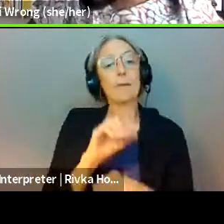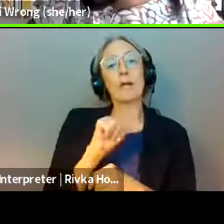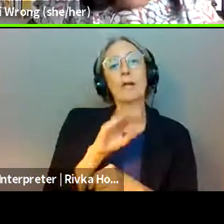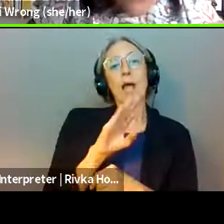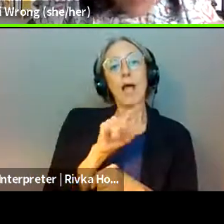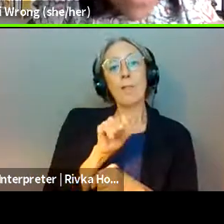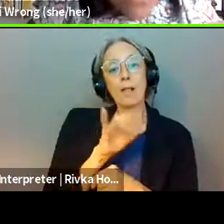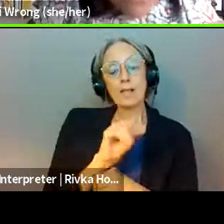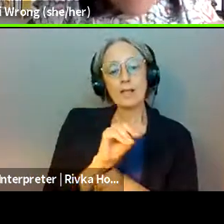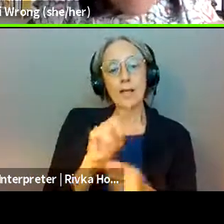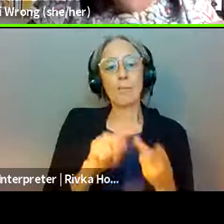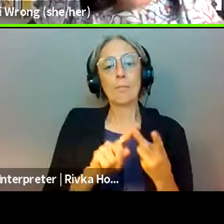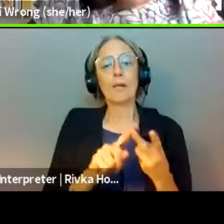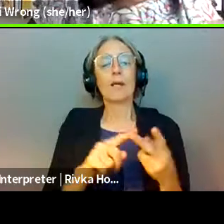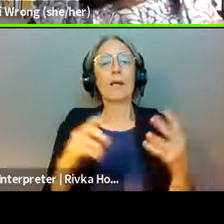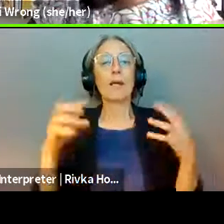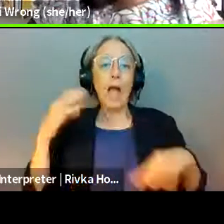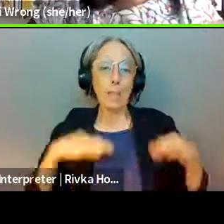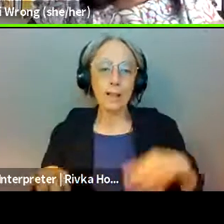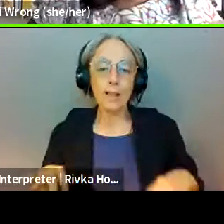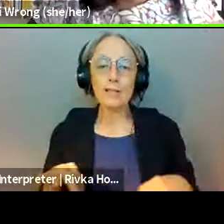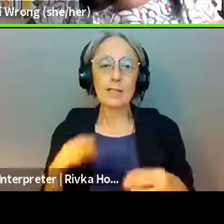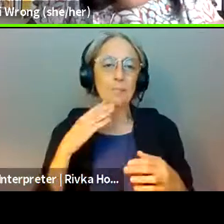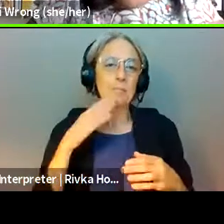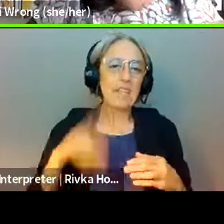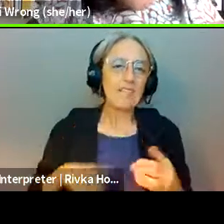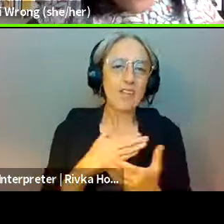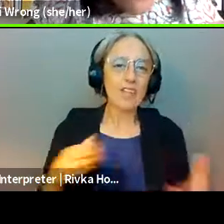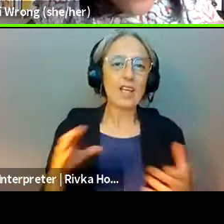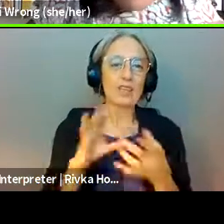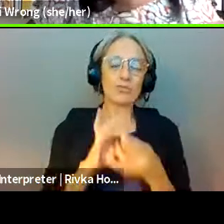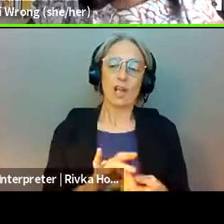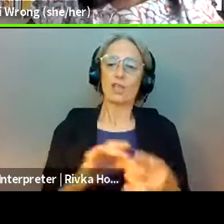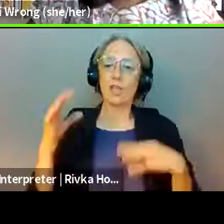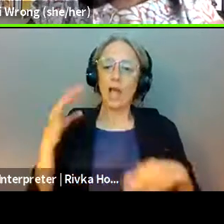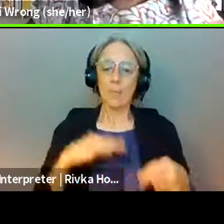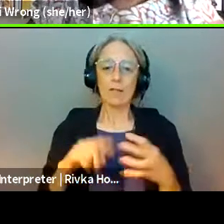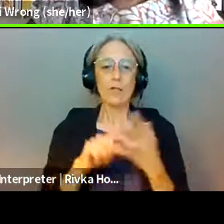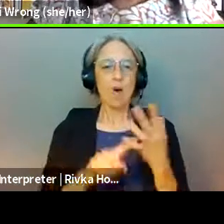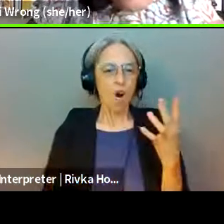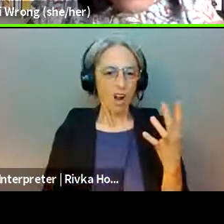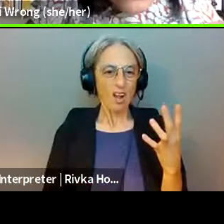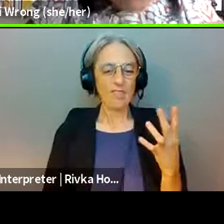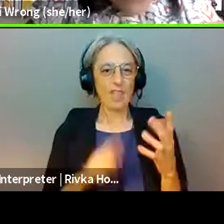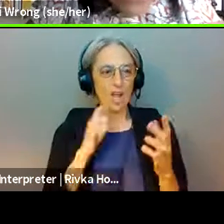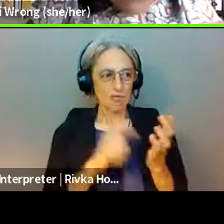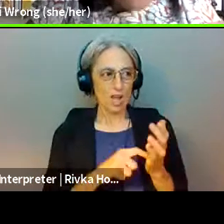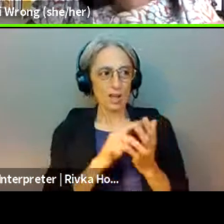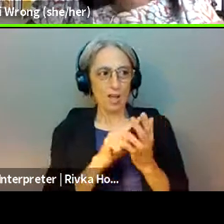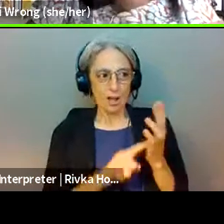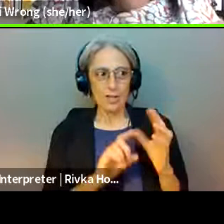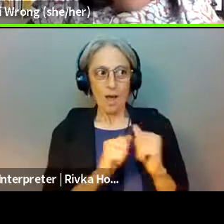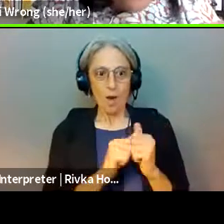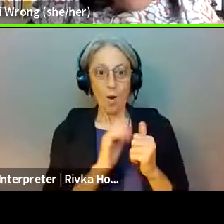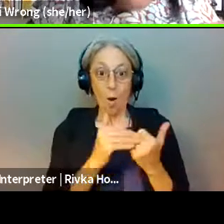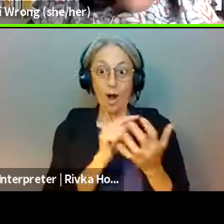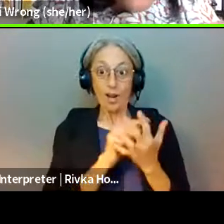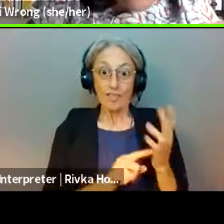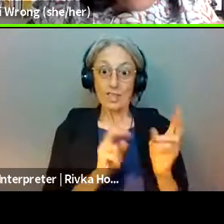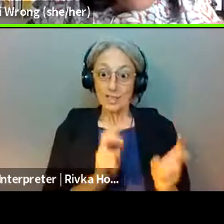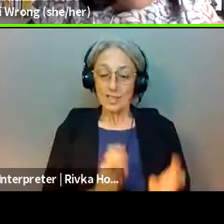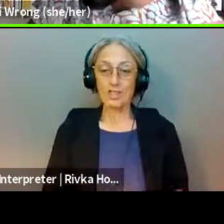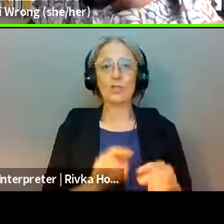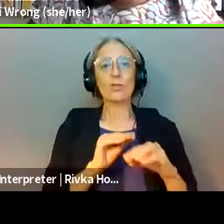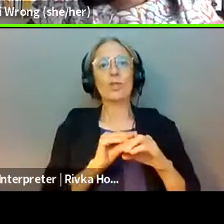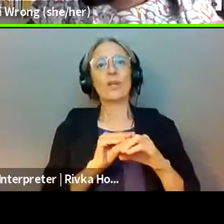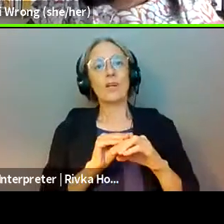the evils of capitalism, the way that this really impacts multi-marginalized